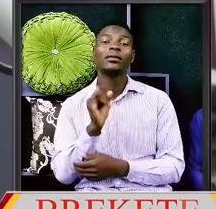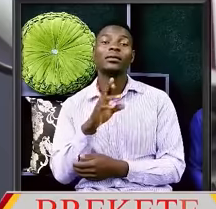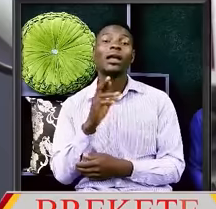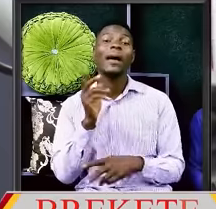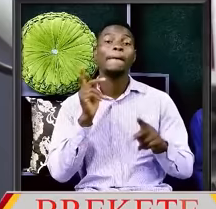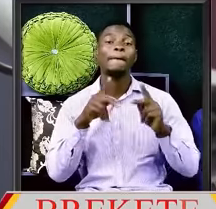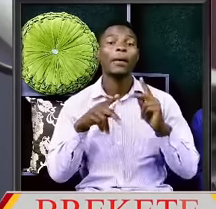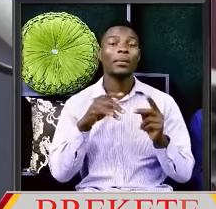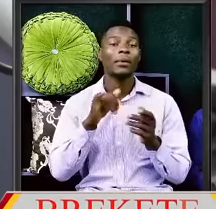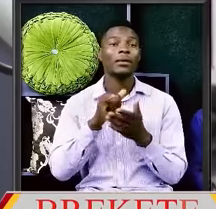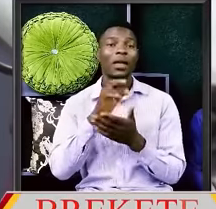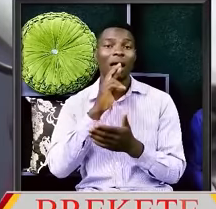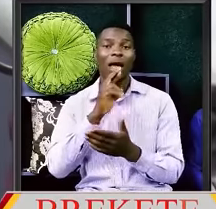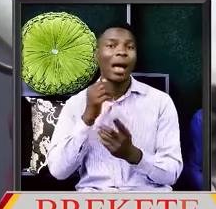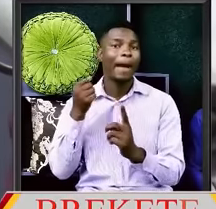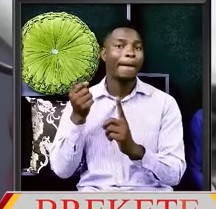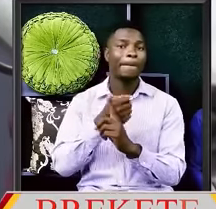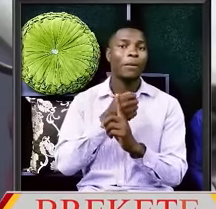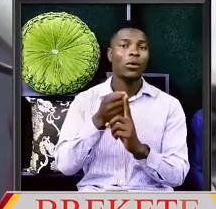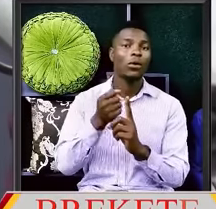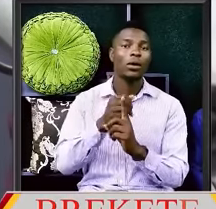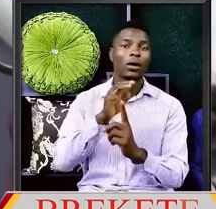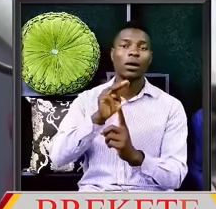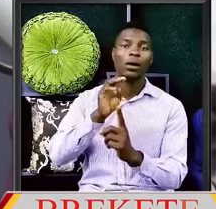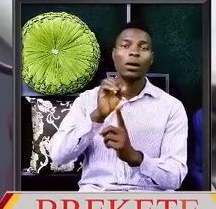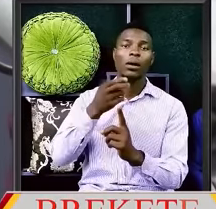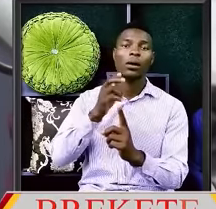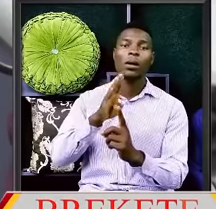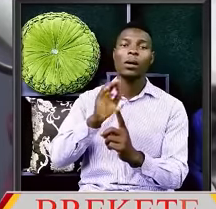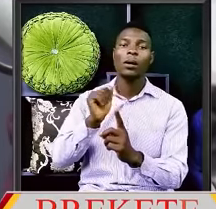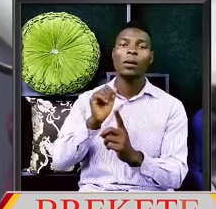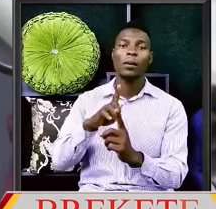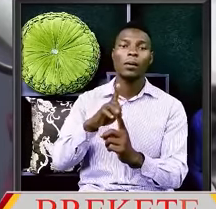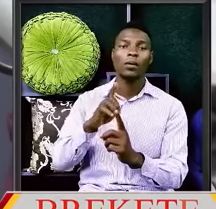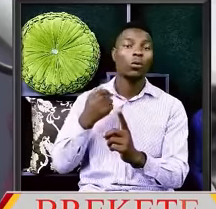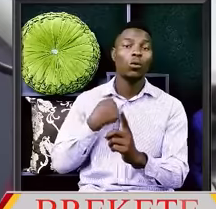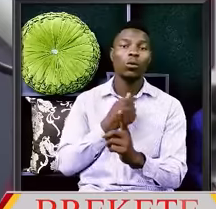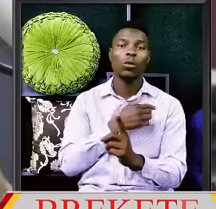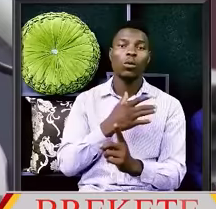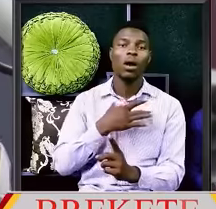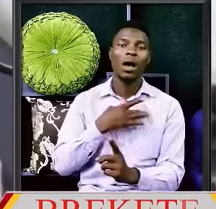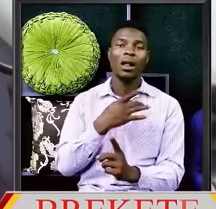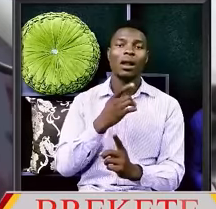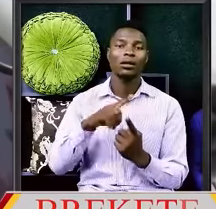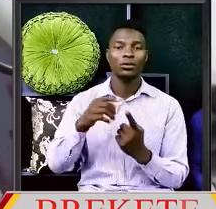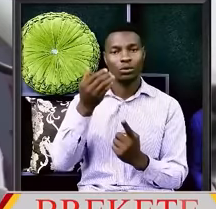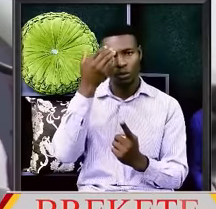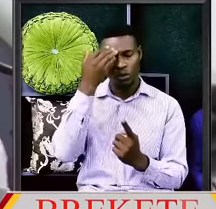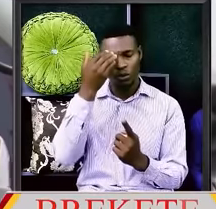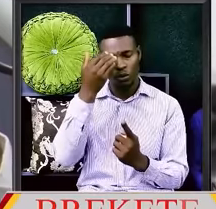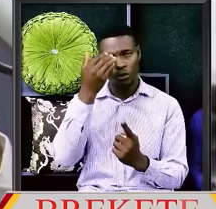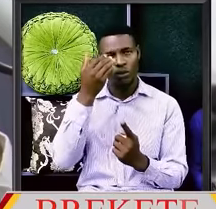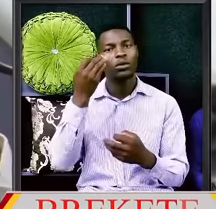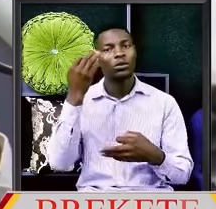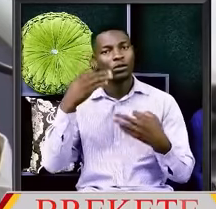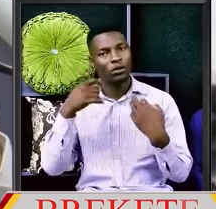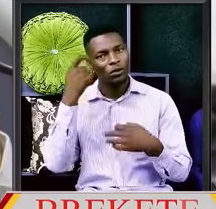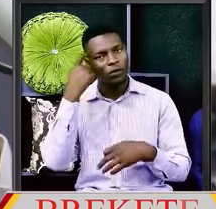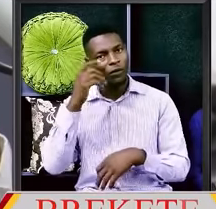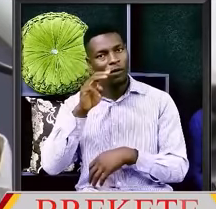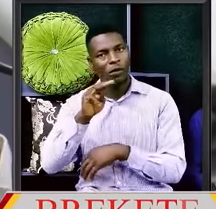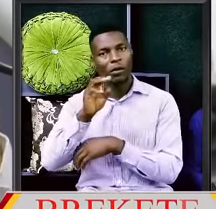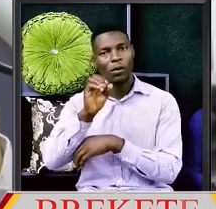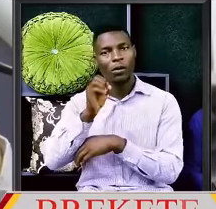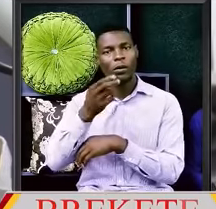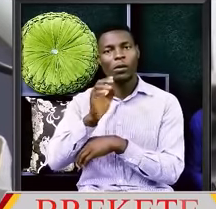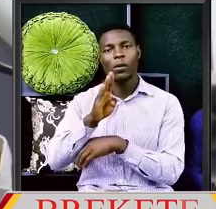the people that were bullying Mohbad, sir, we want to, the world would like to know, the justice for Mohbad. They